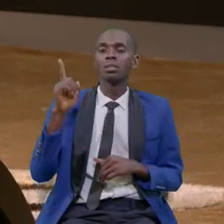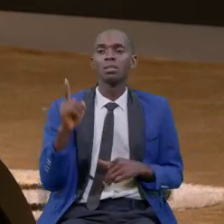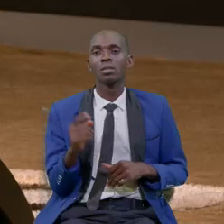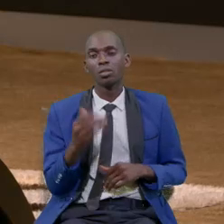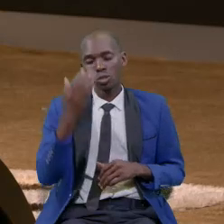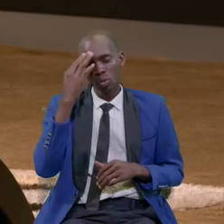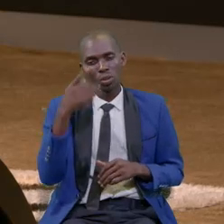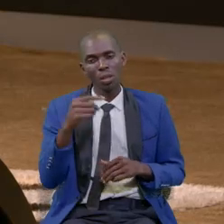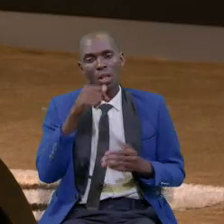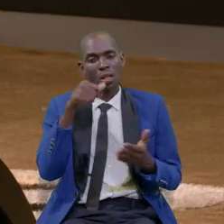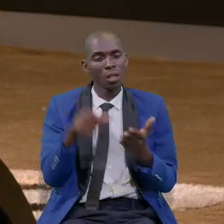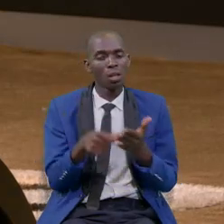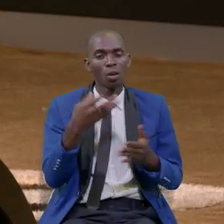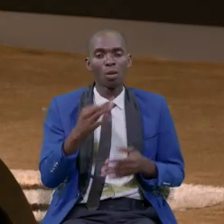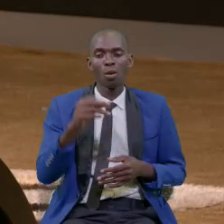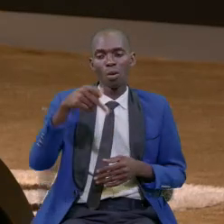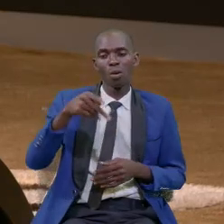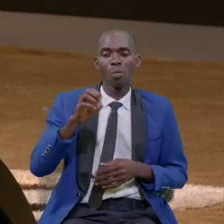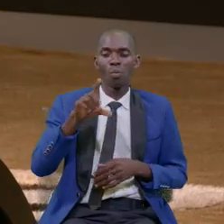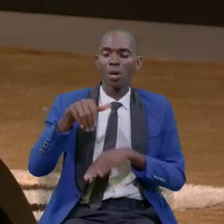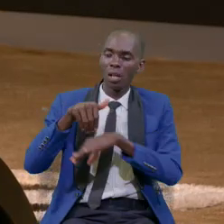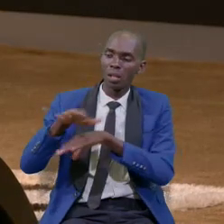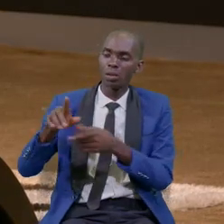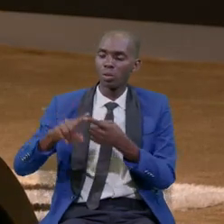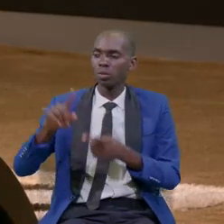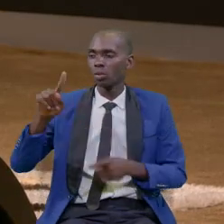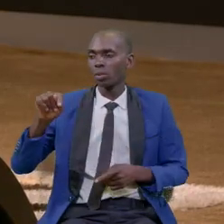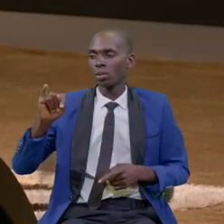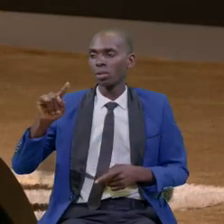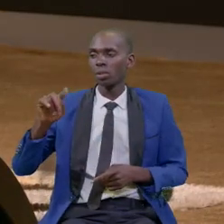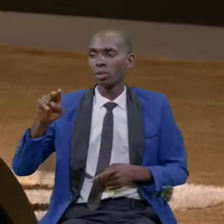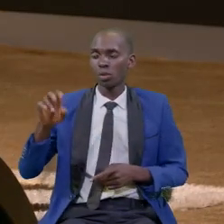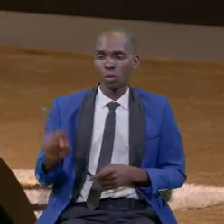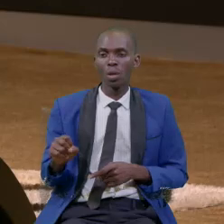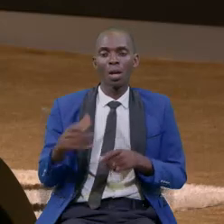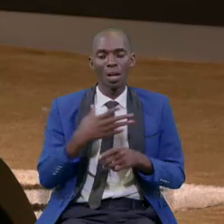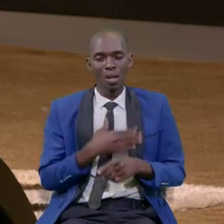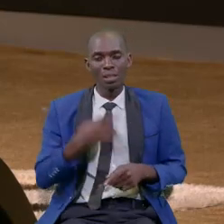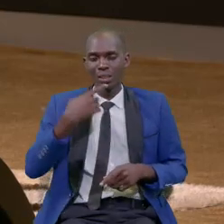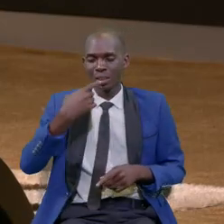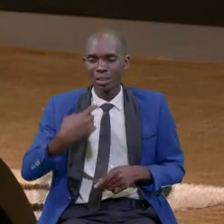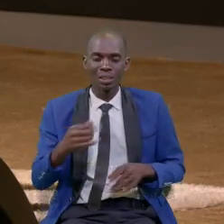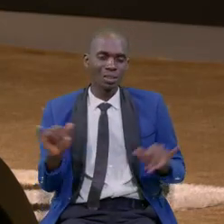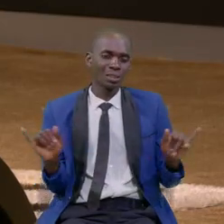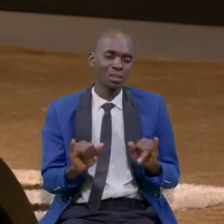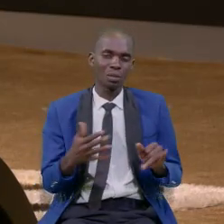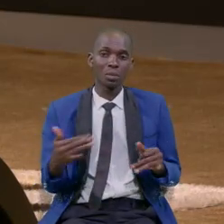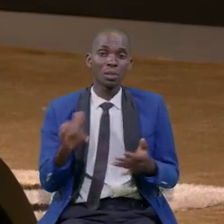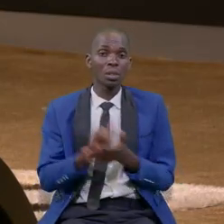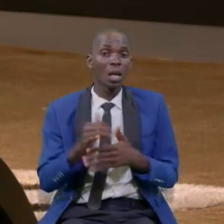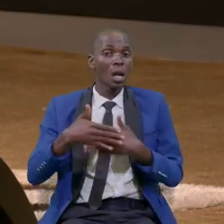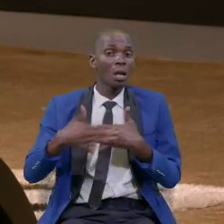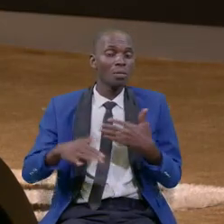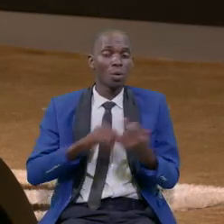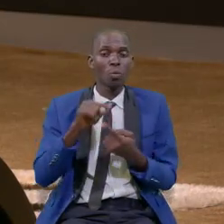of Paul to Titus. And he's saying the same thing, that after you say you believe, after